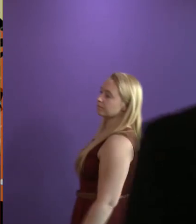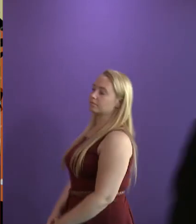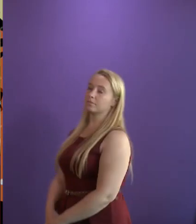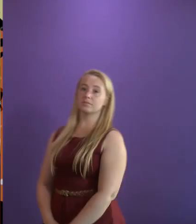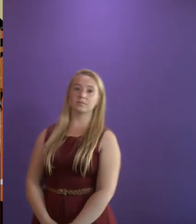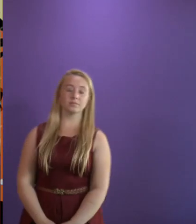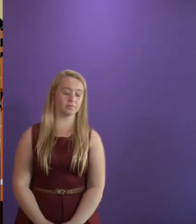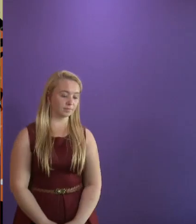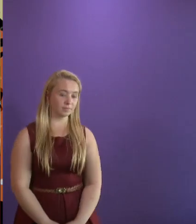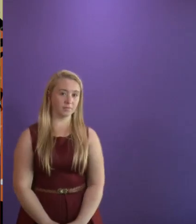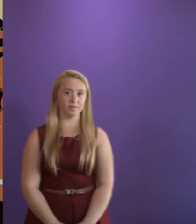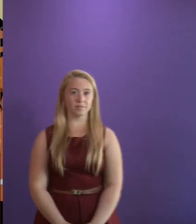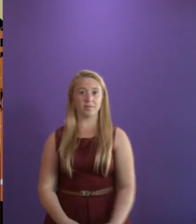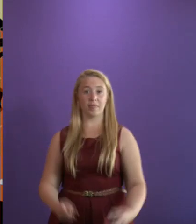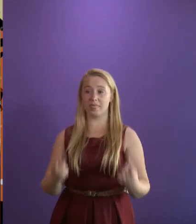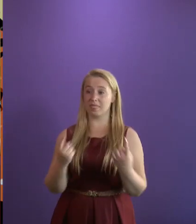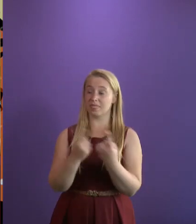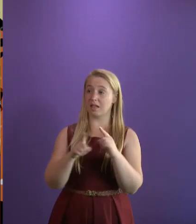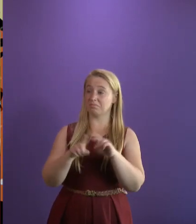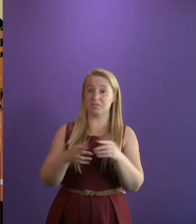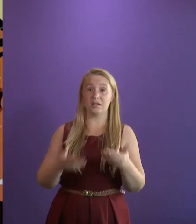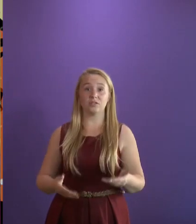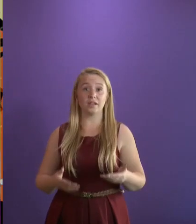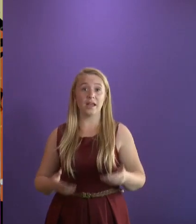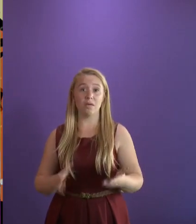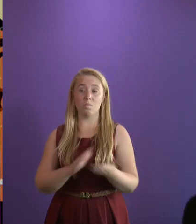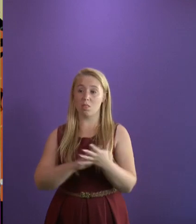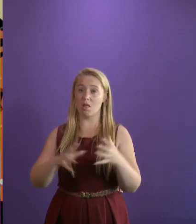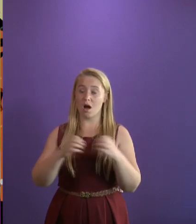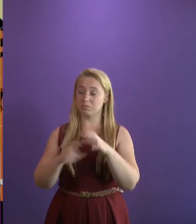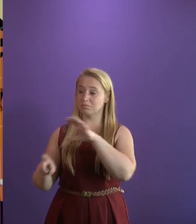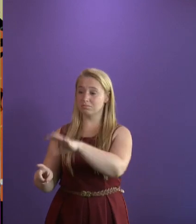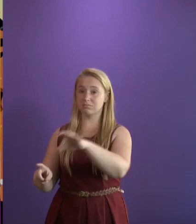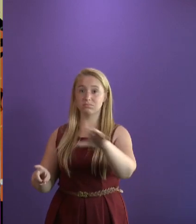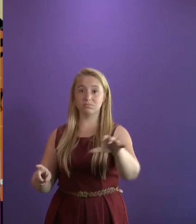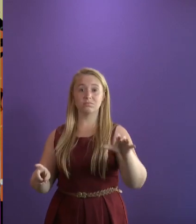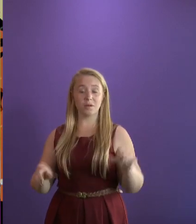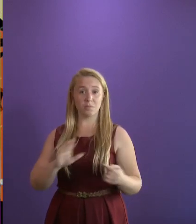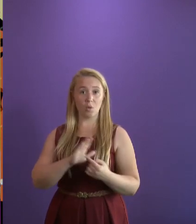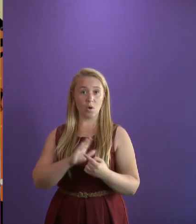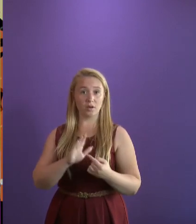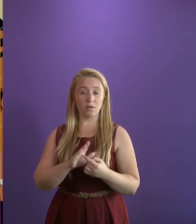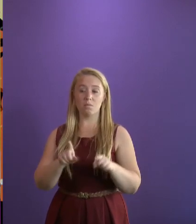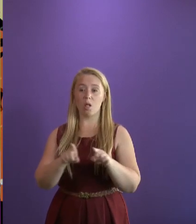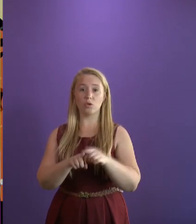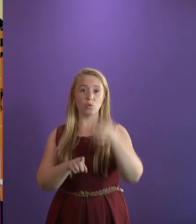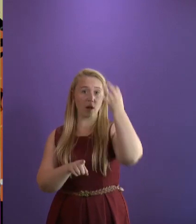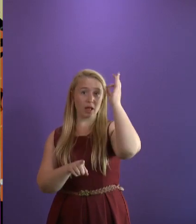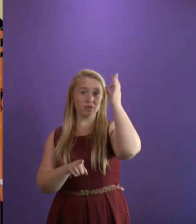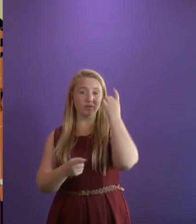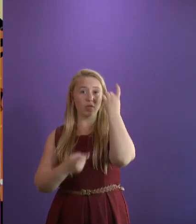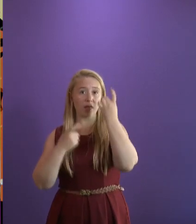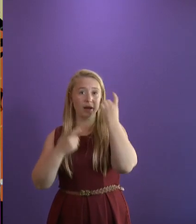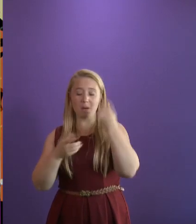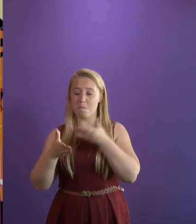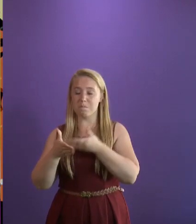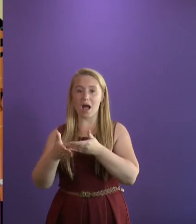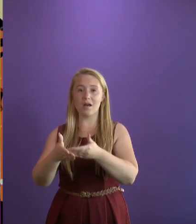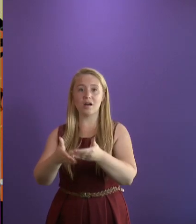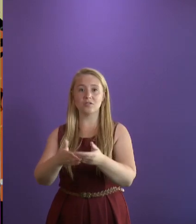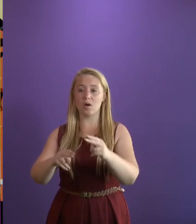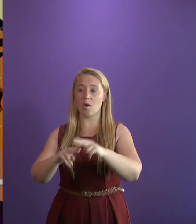I think councils as well need to make themselves more open to the barriers that might face women if they do stand, and